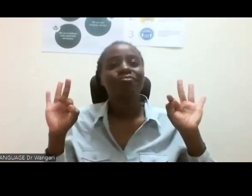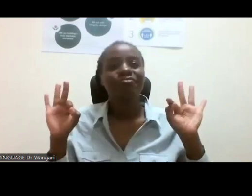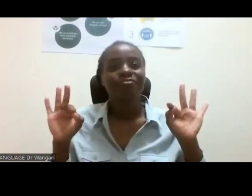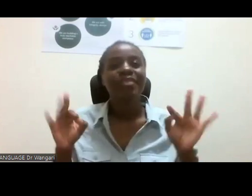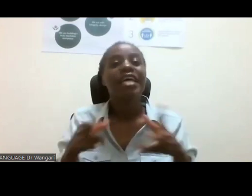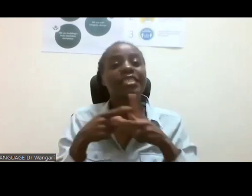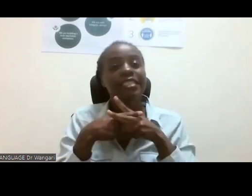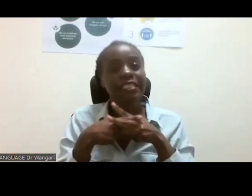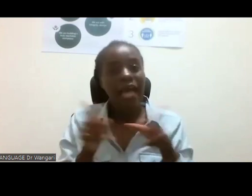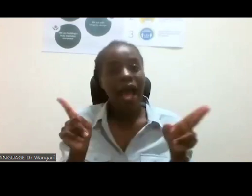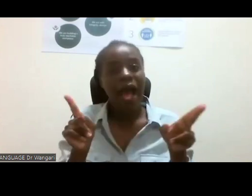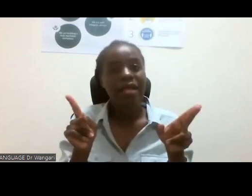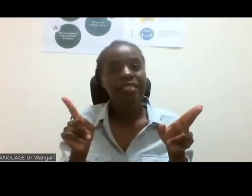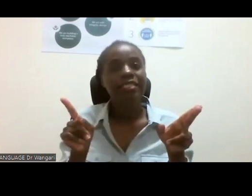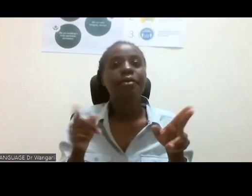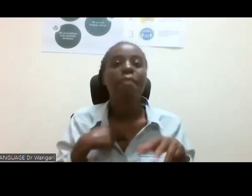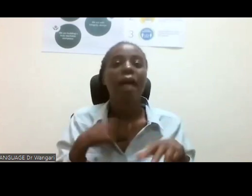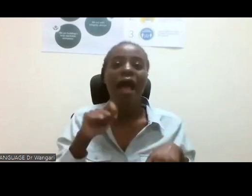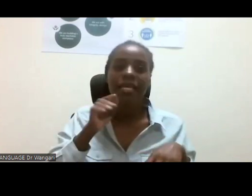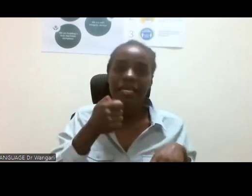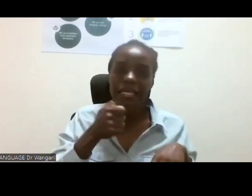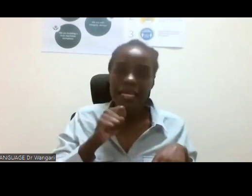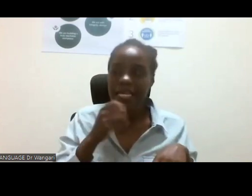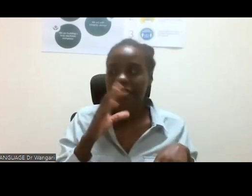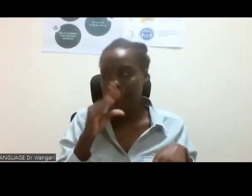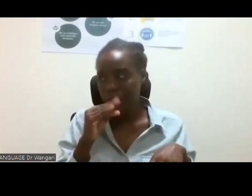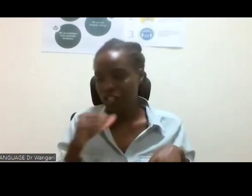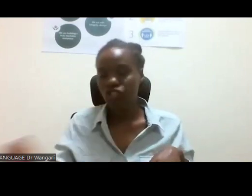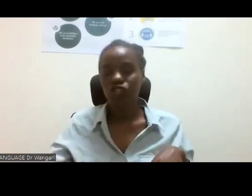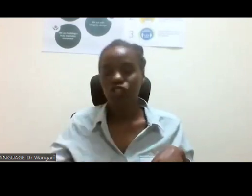start my keynote speech.